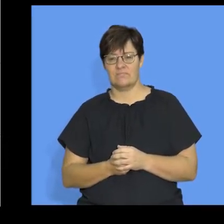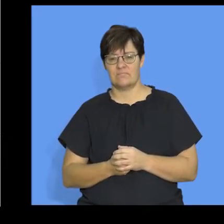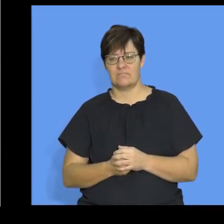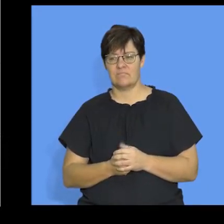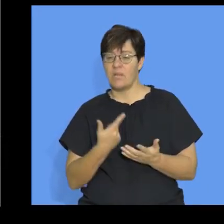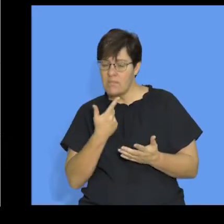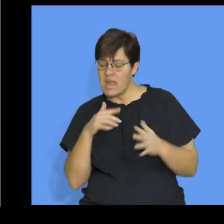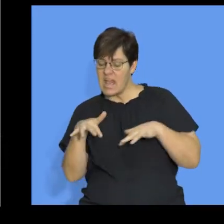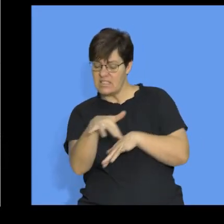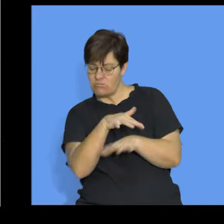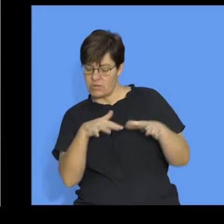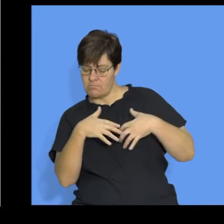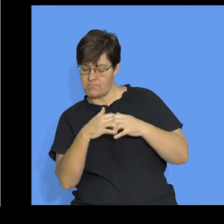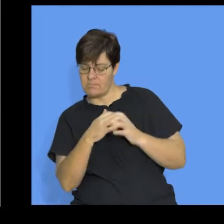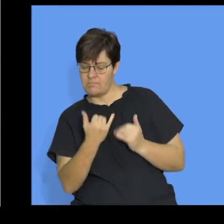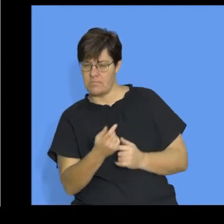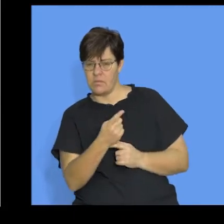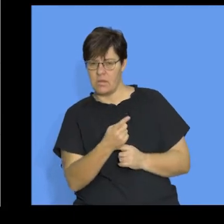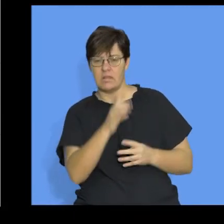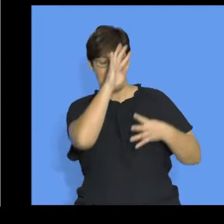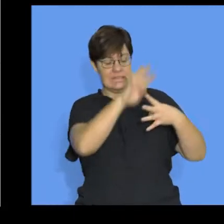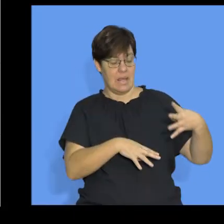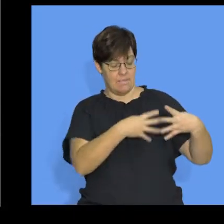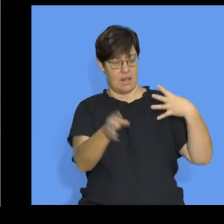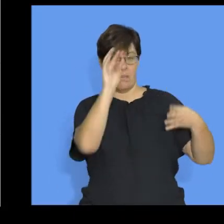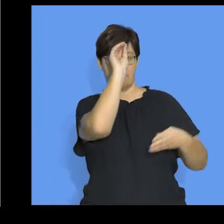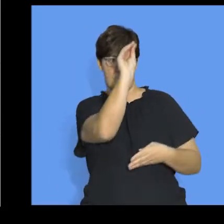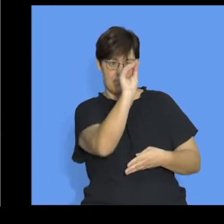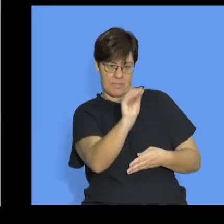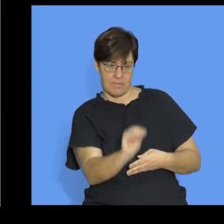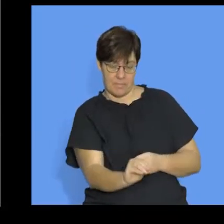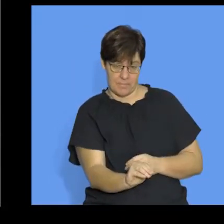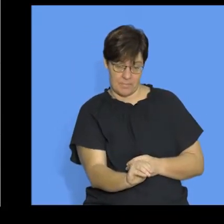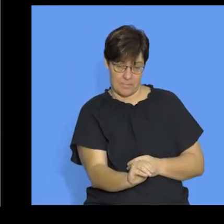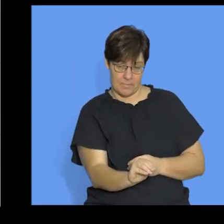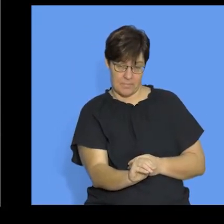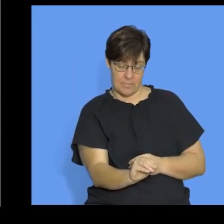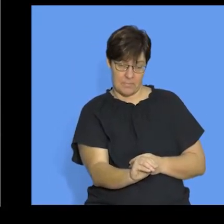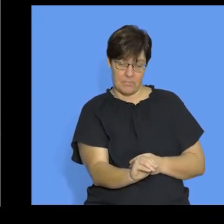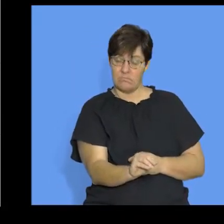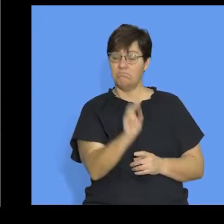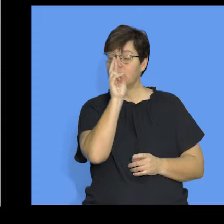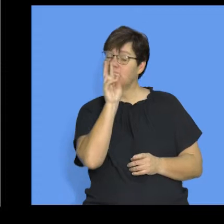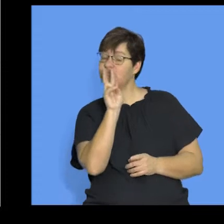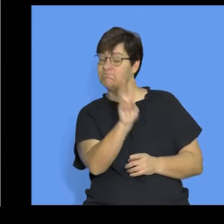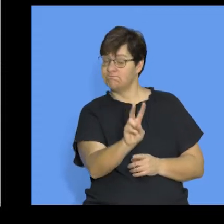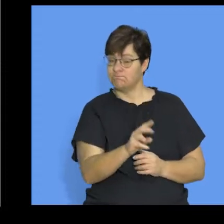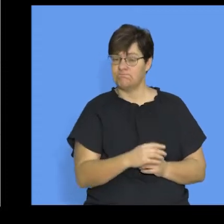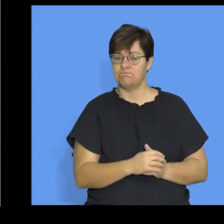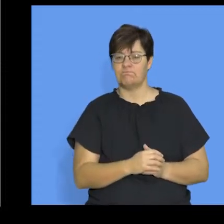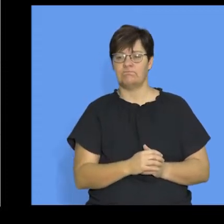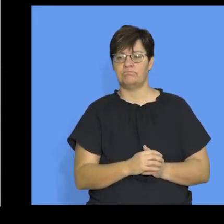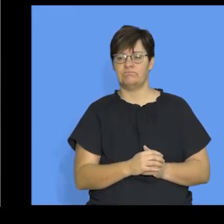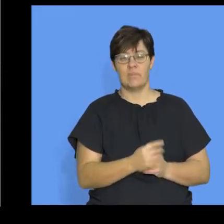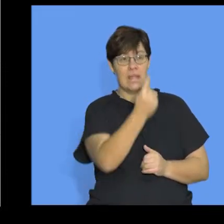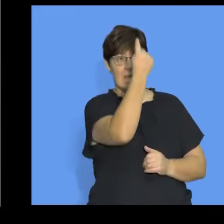where we have to complete a table. So clearly you can see from this table here, each of these